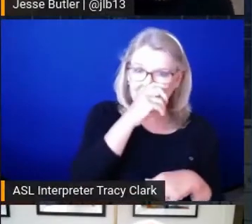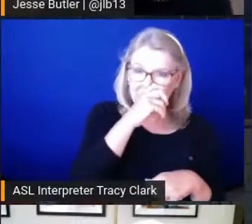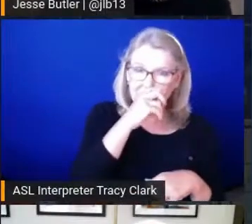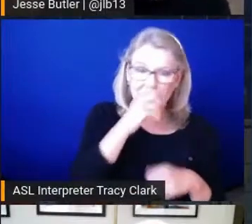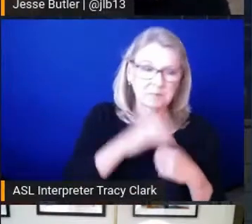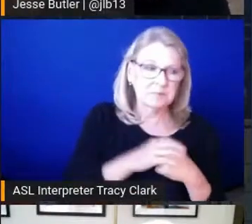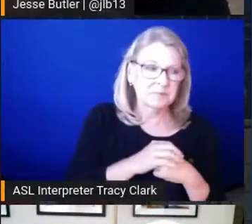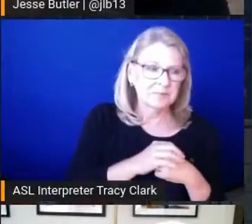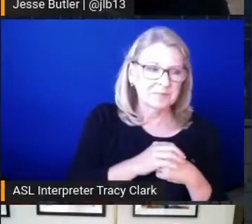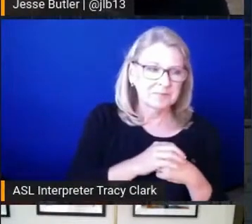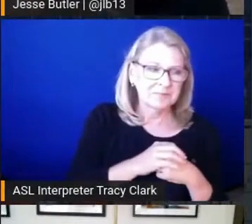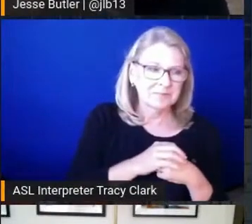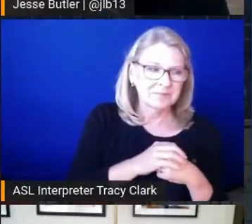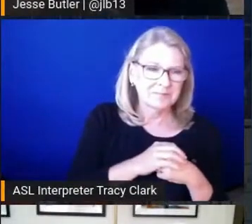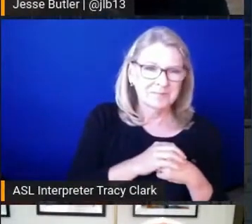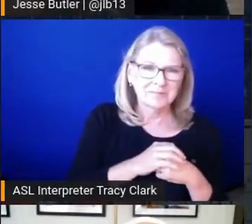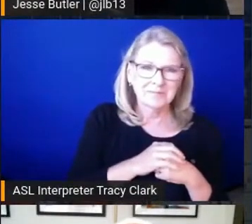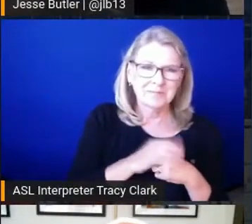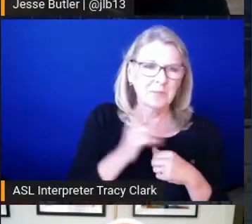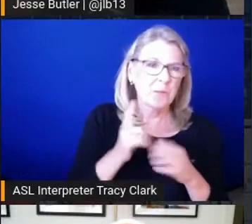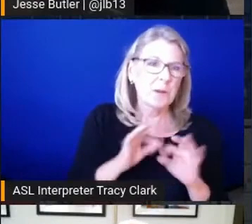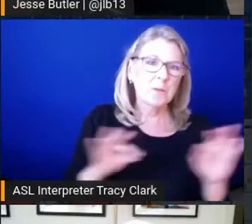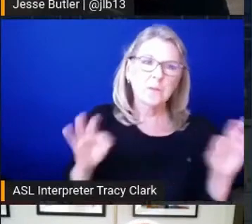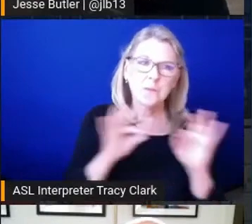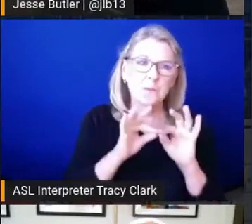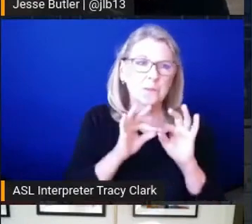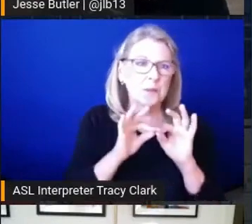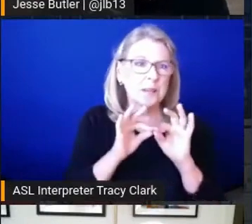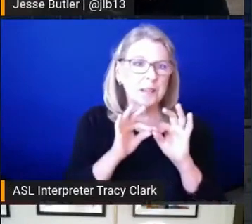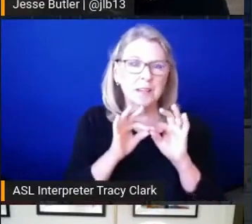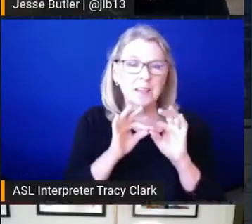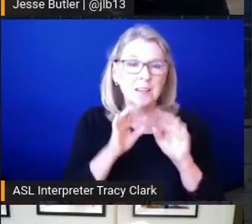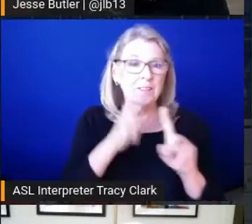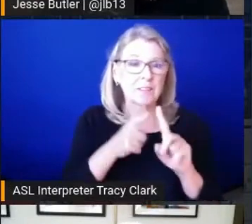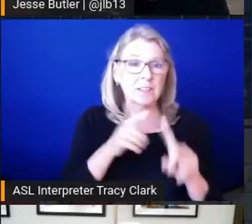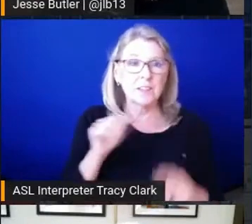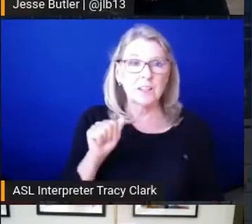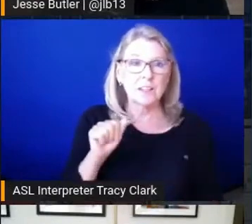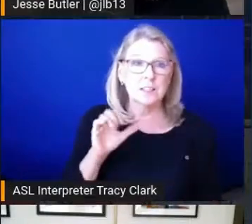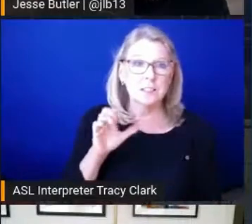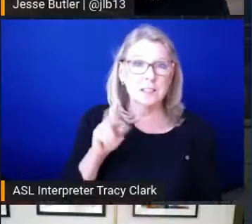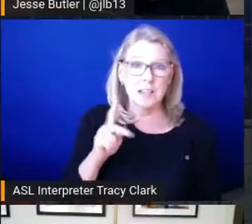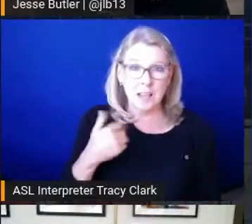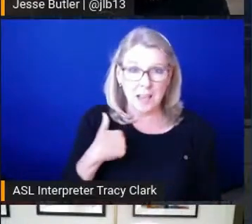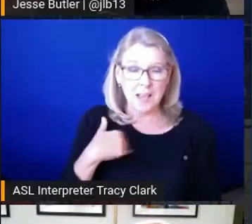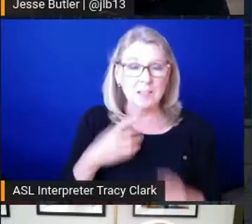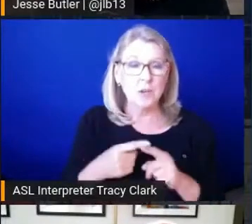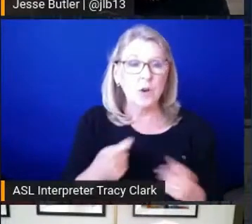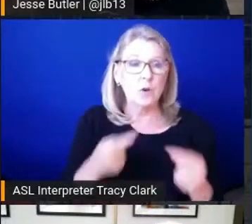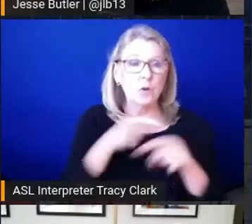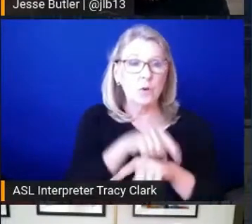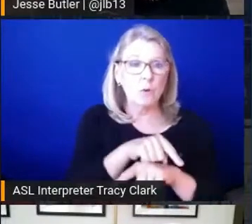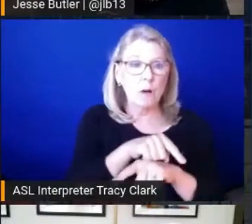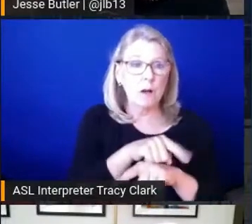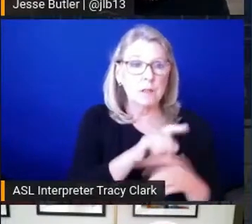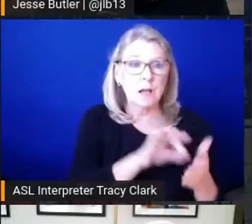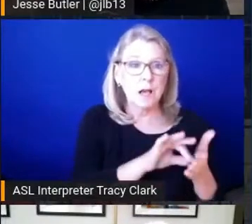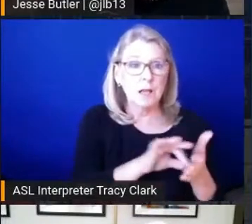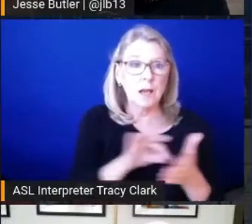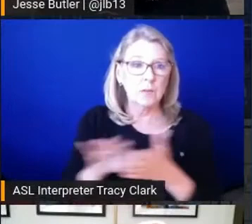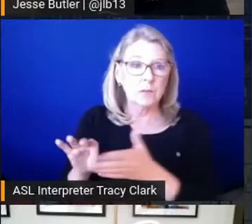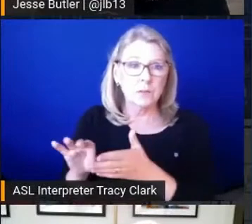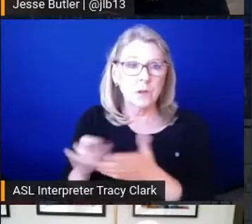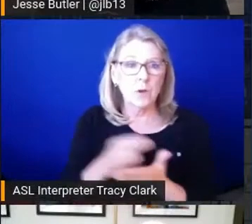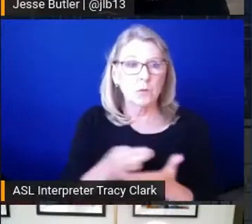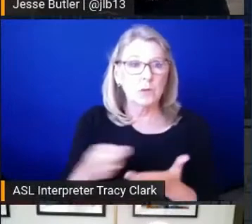Okay, one big feature that ACK has is cross-account resource management. So we've had this feature for a